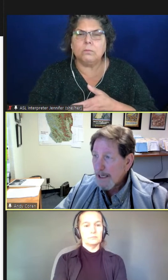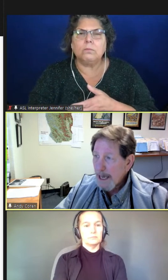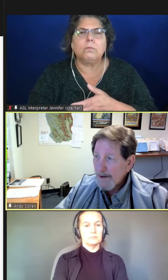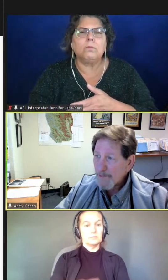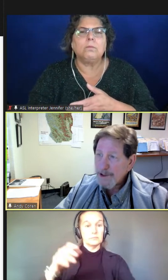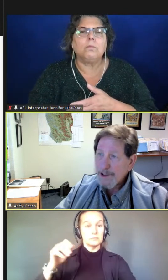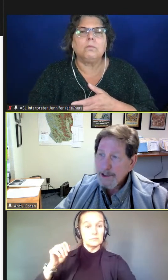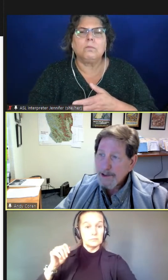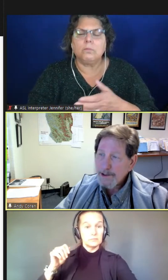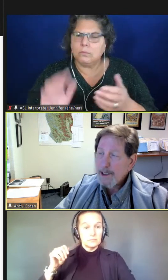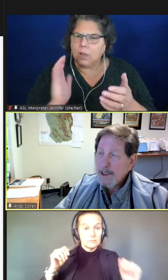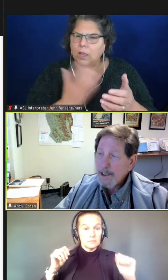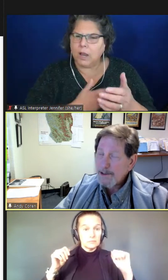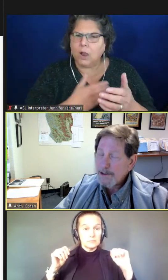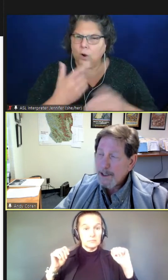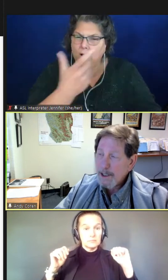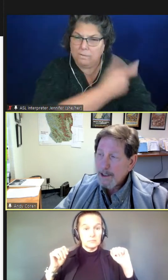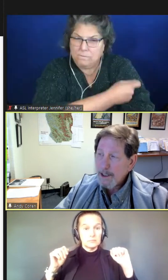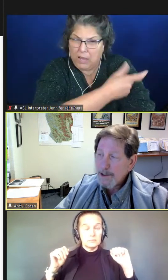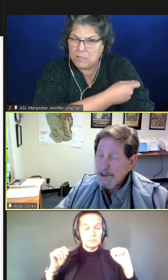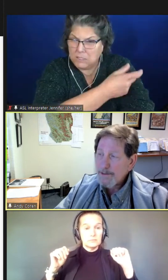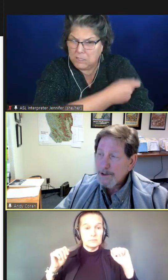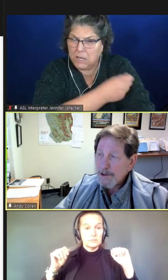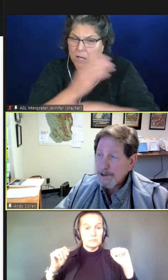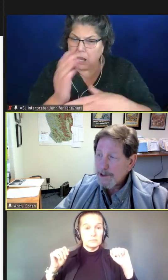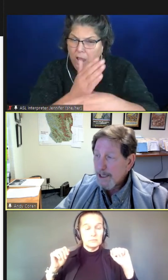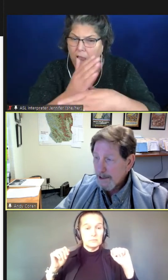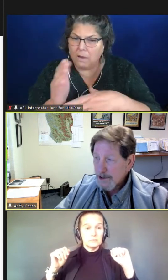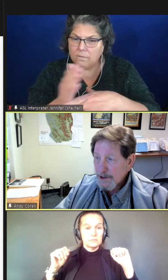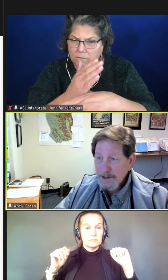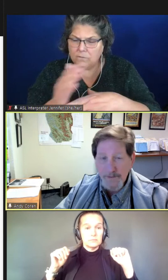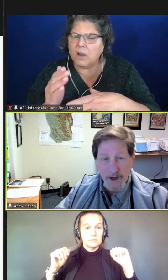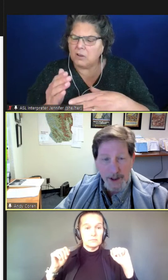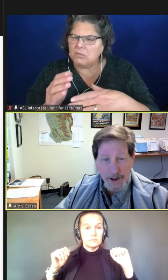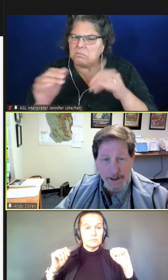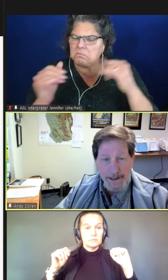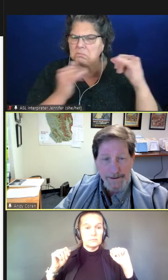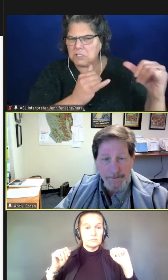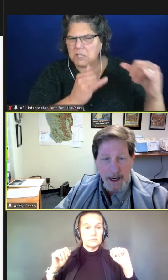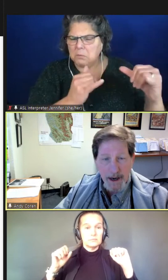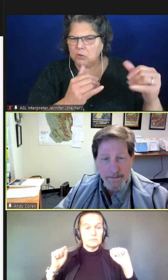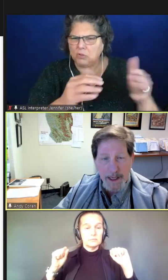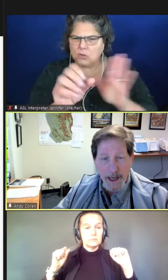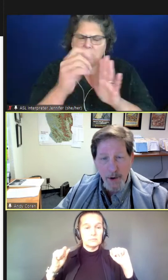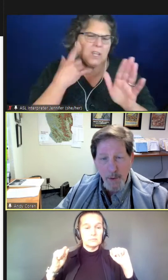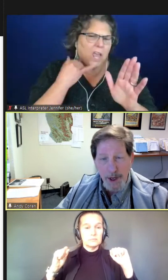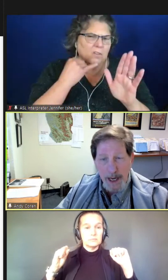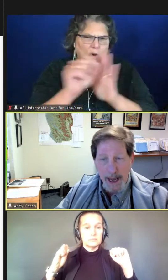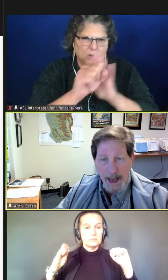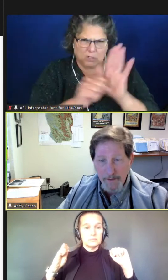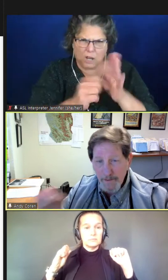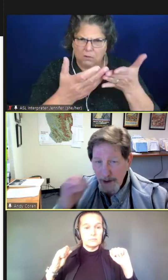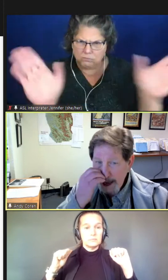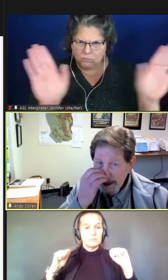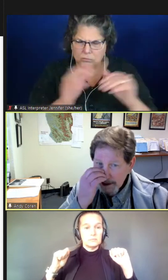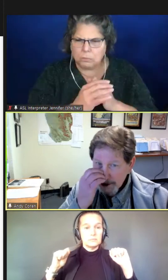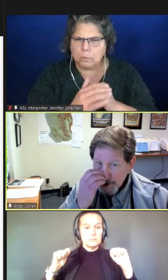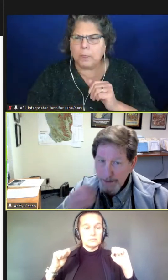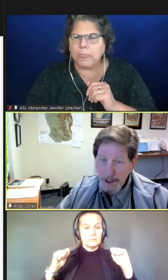vaccination rolling average is similar to the state, so that's very good. We